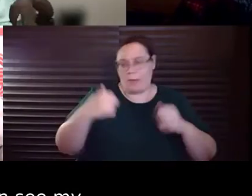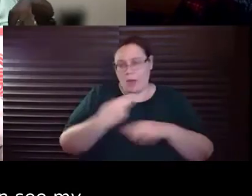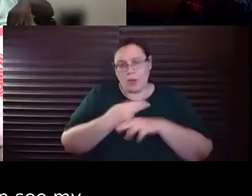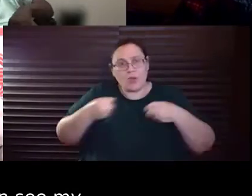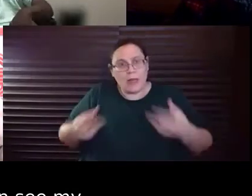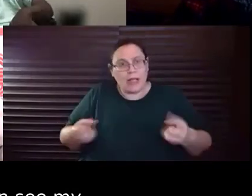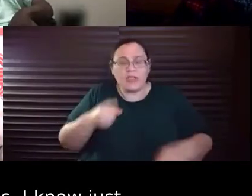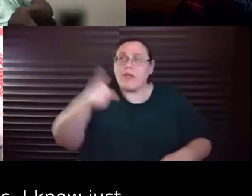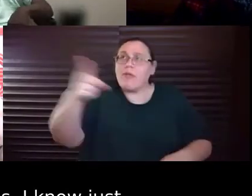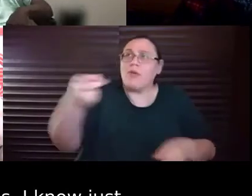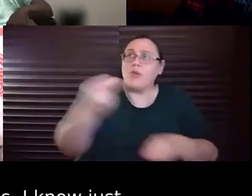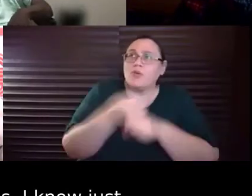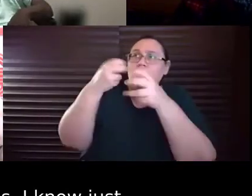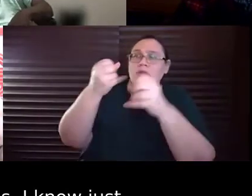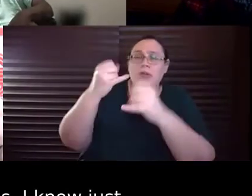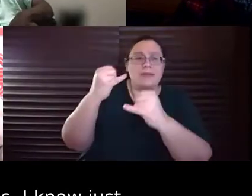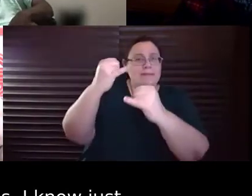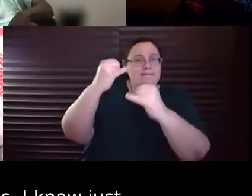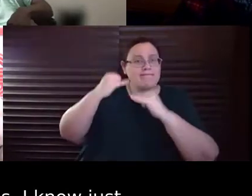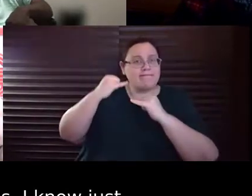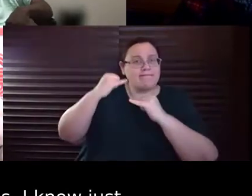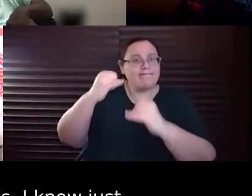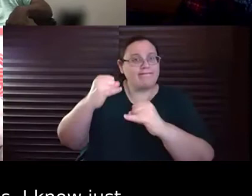on a screen. And so